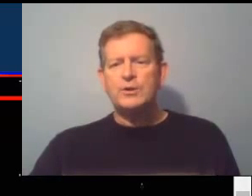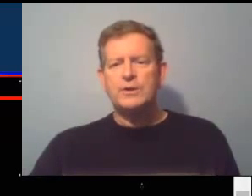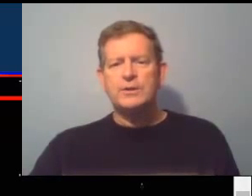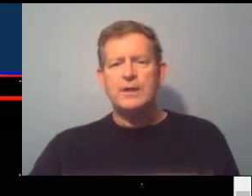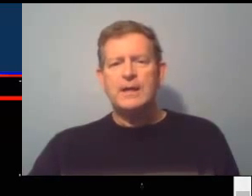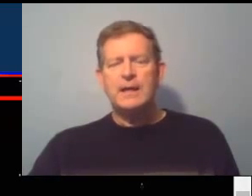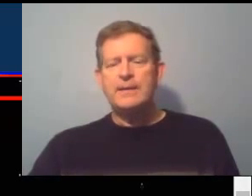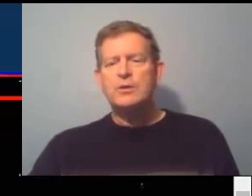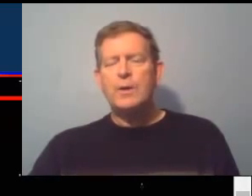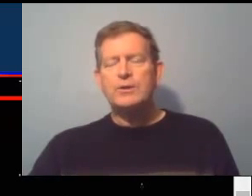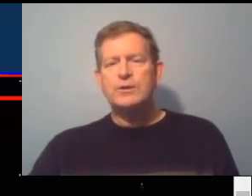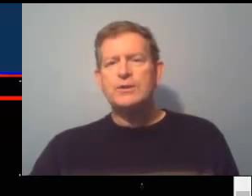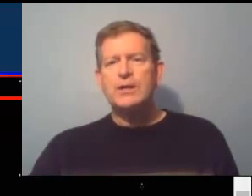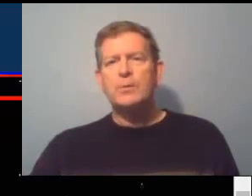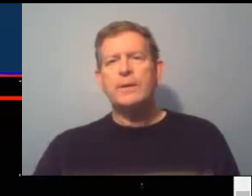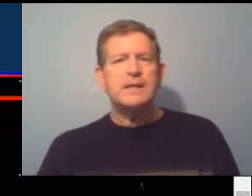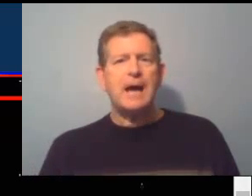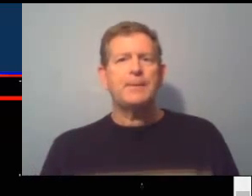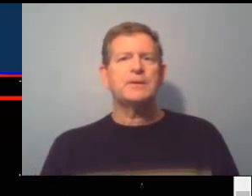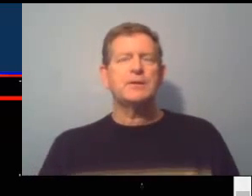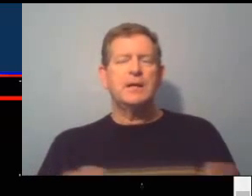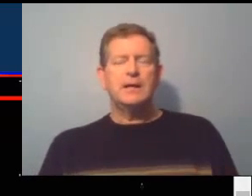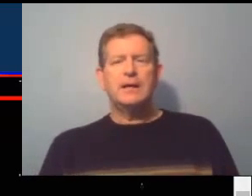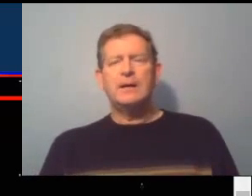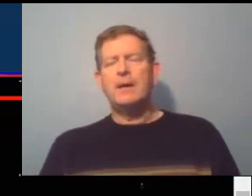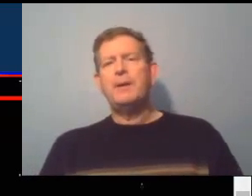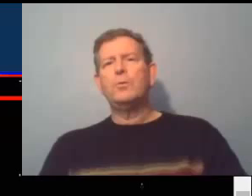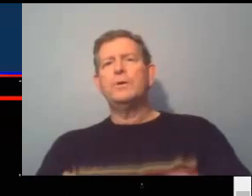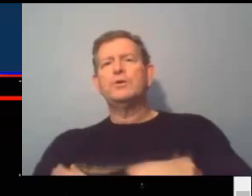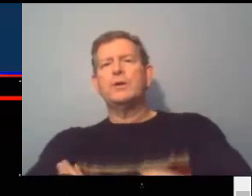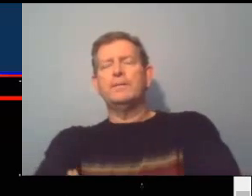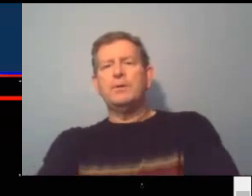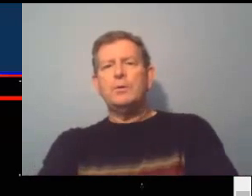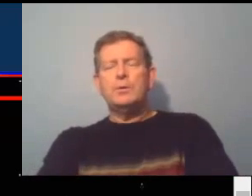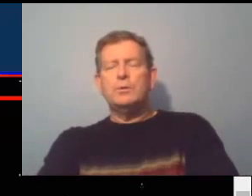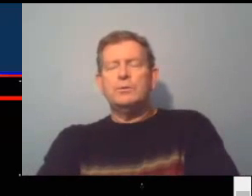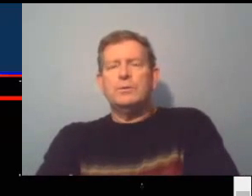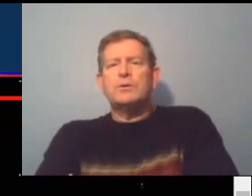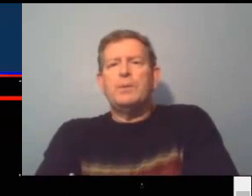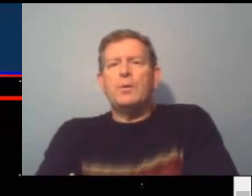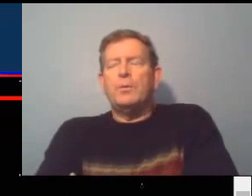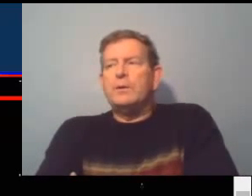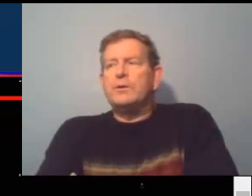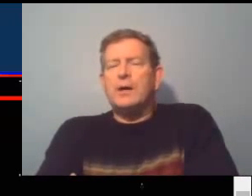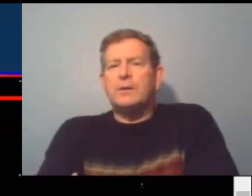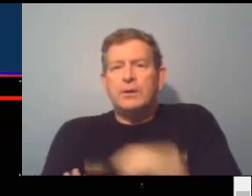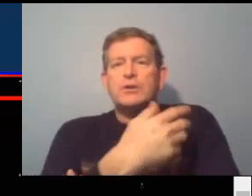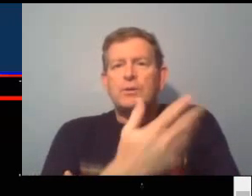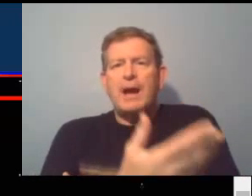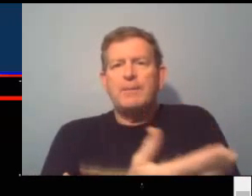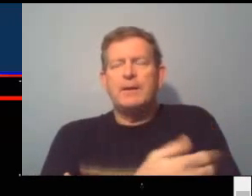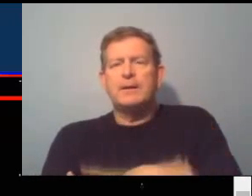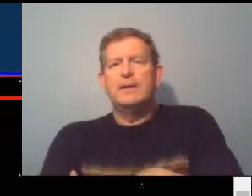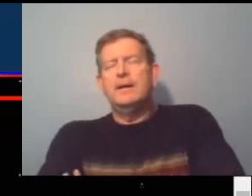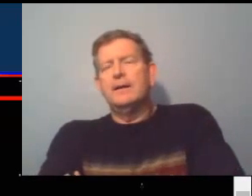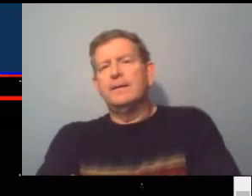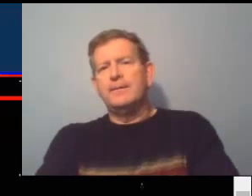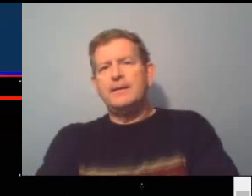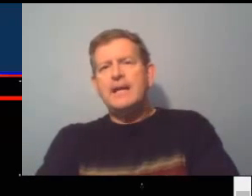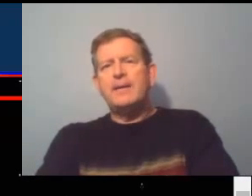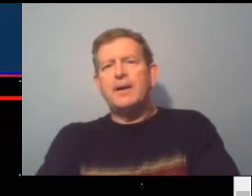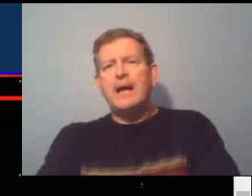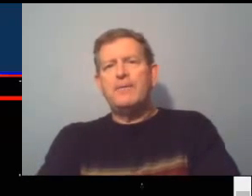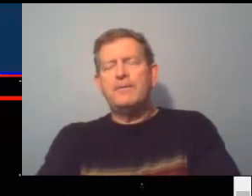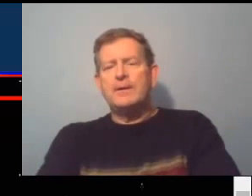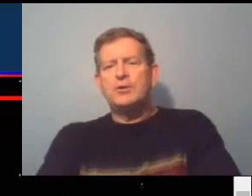forming questions, and these questions deal with the topics about which you spoke when you described